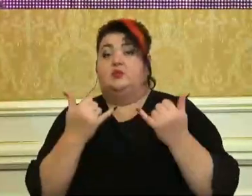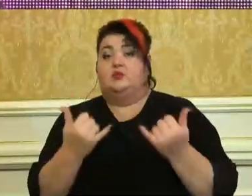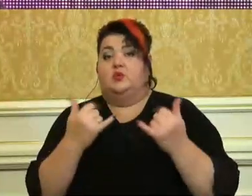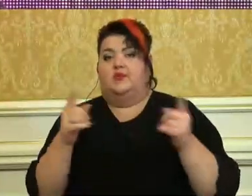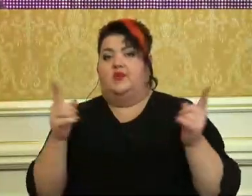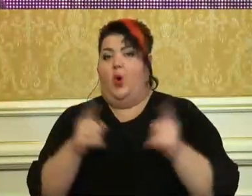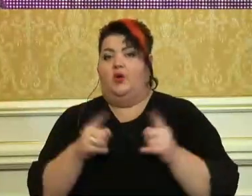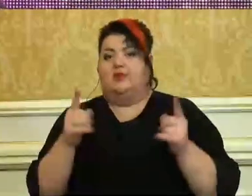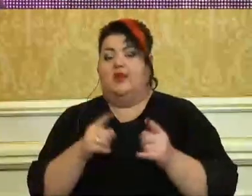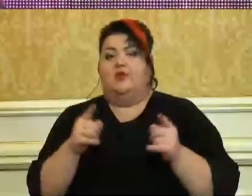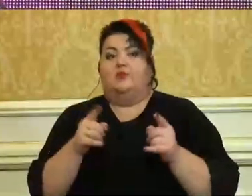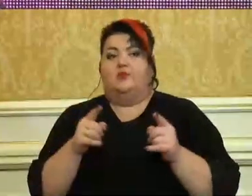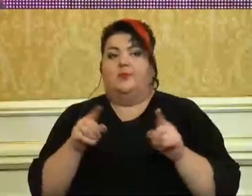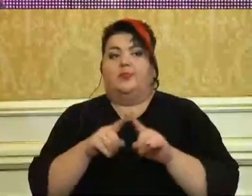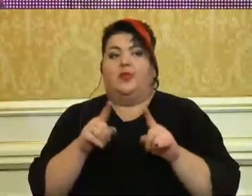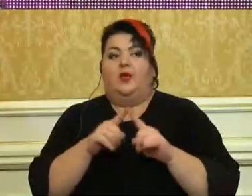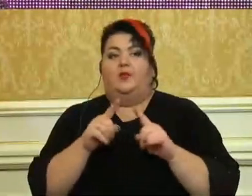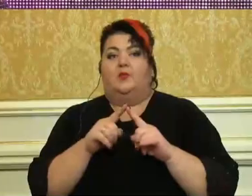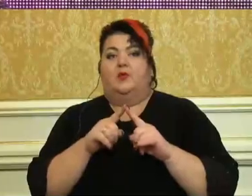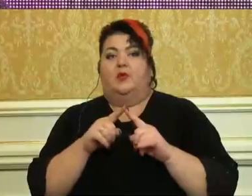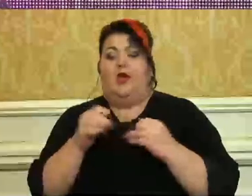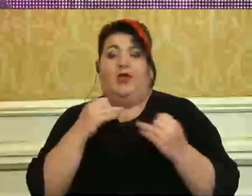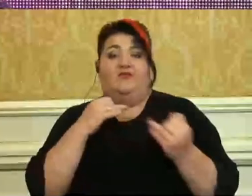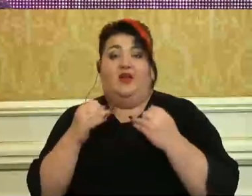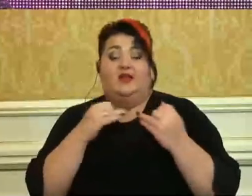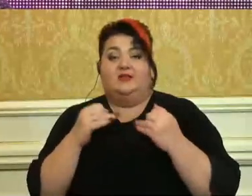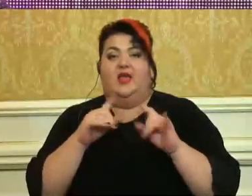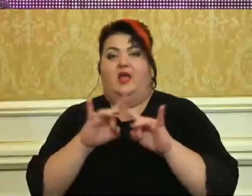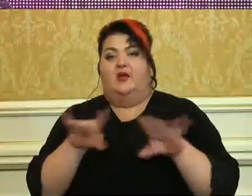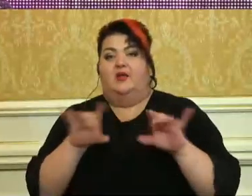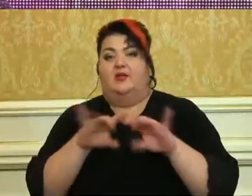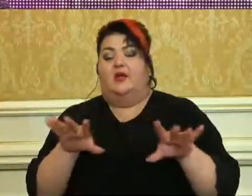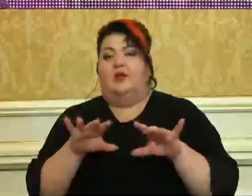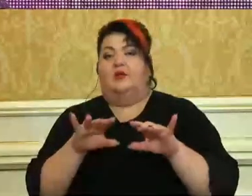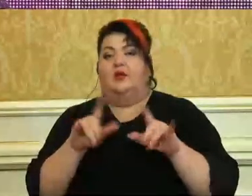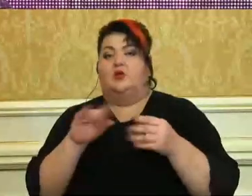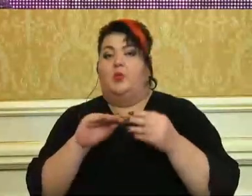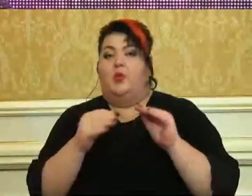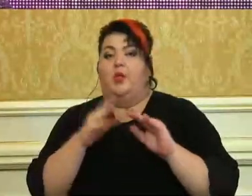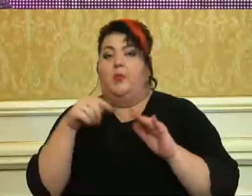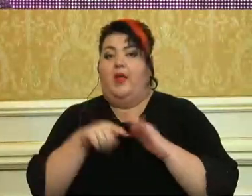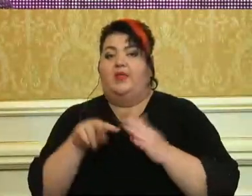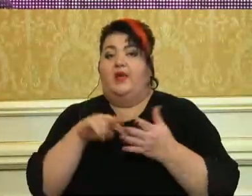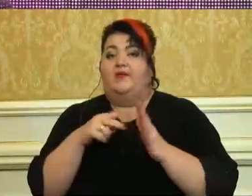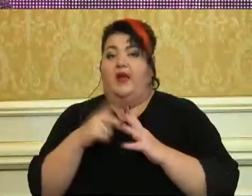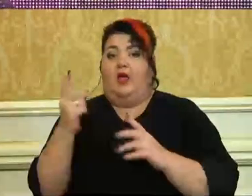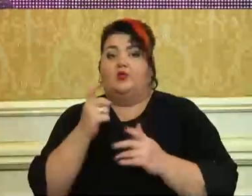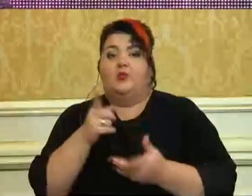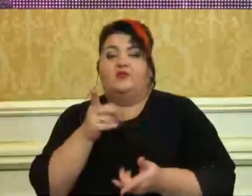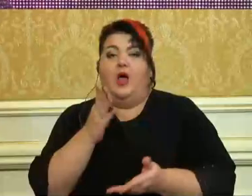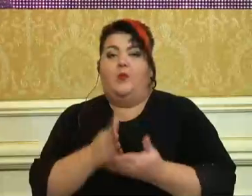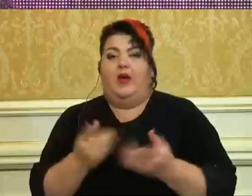rather avoid to talk about this. But in my intervention, I would like to say that the problematics of